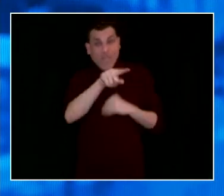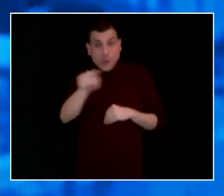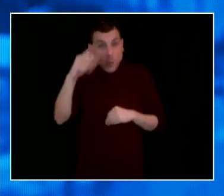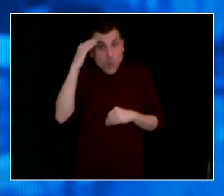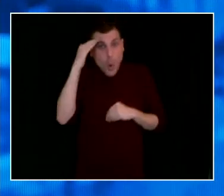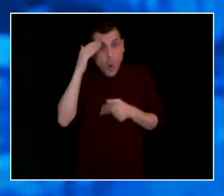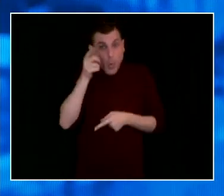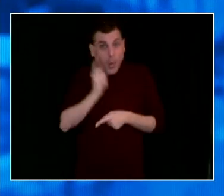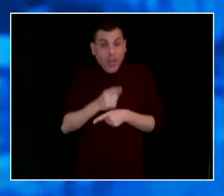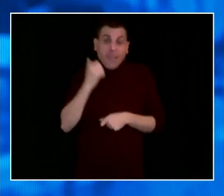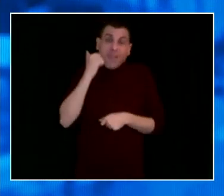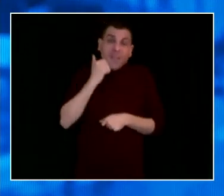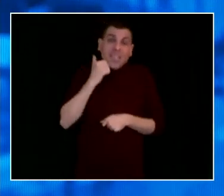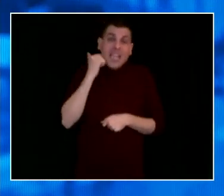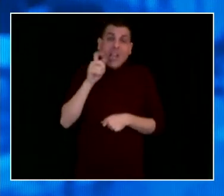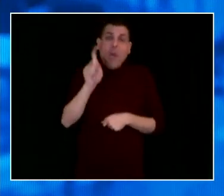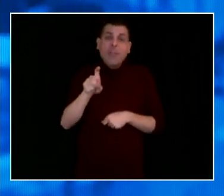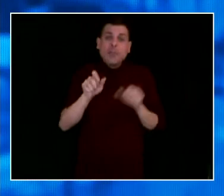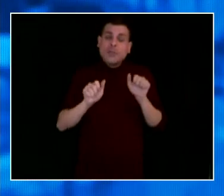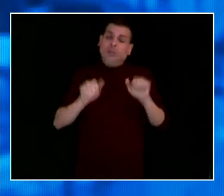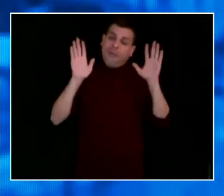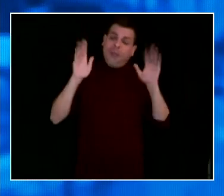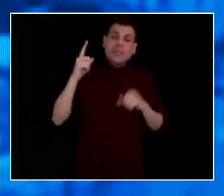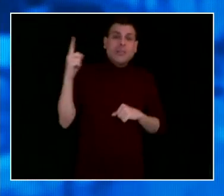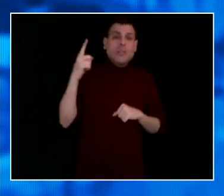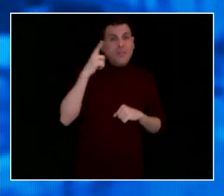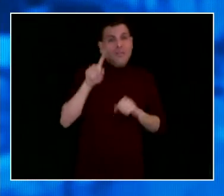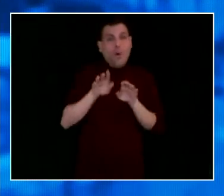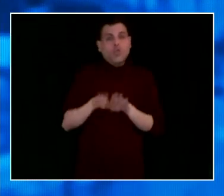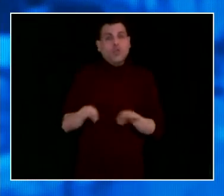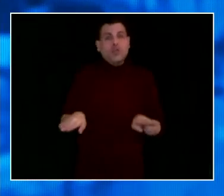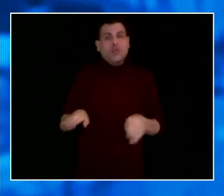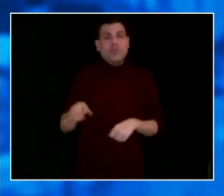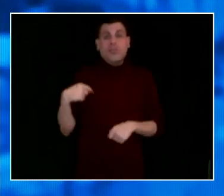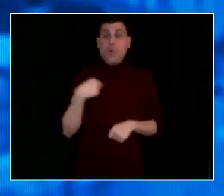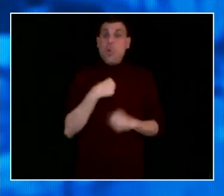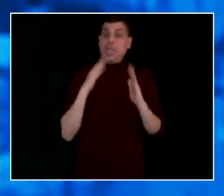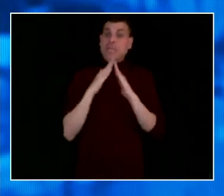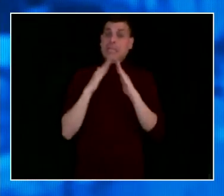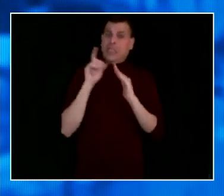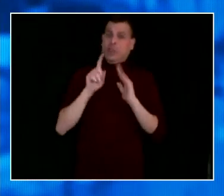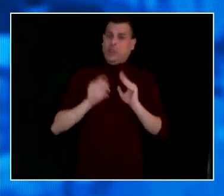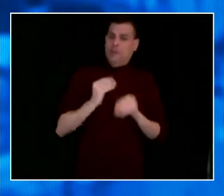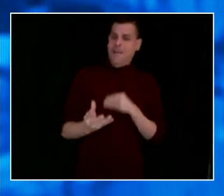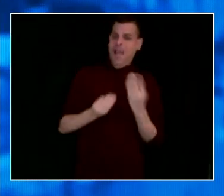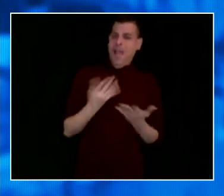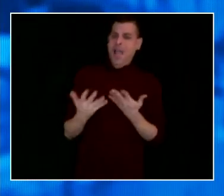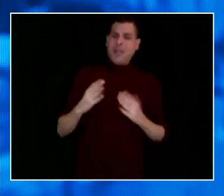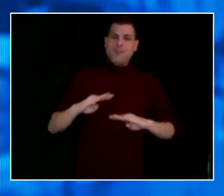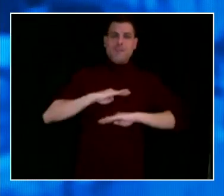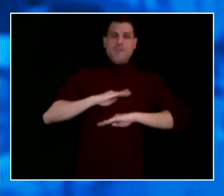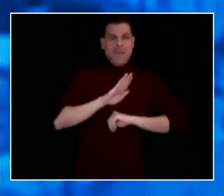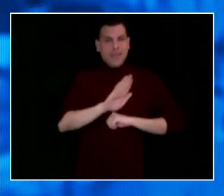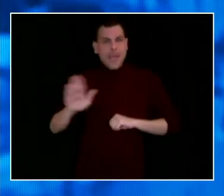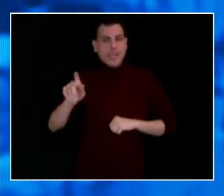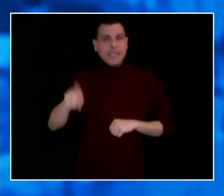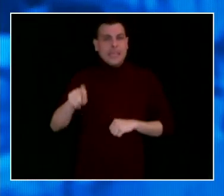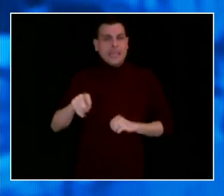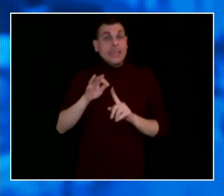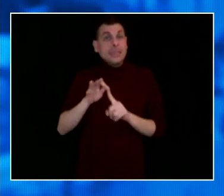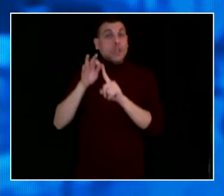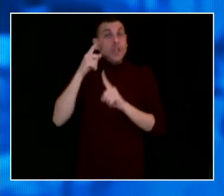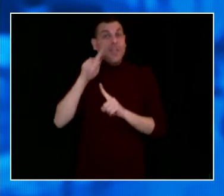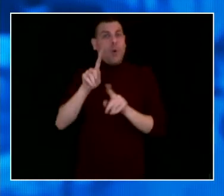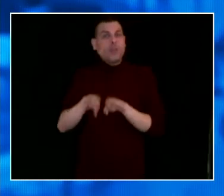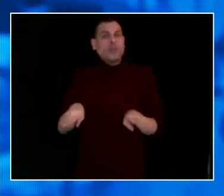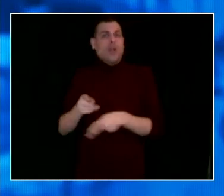children. And our city must be there to help them meet their needs, especially when it comes to childcare. That is why we